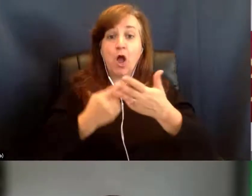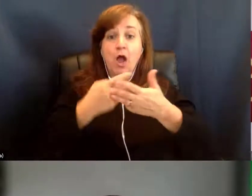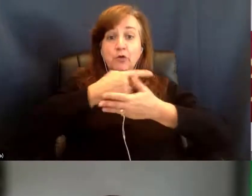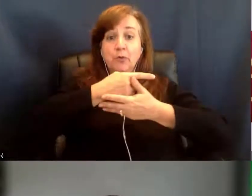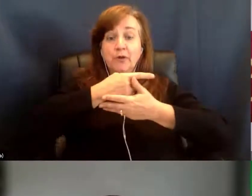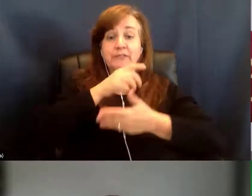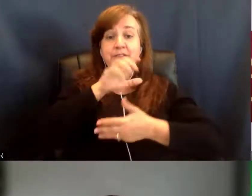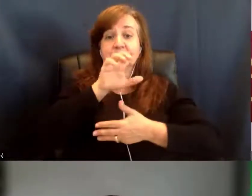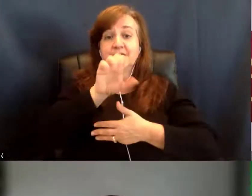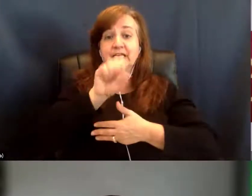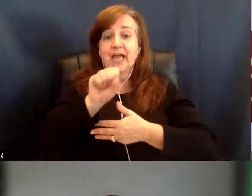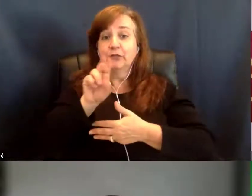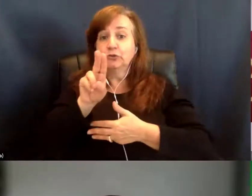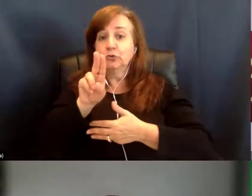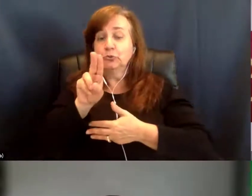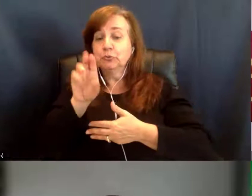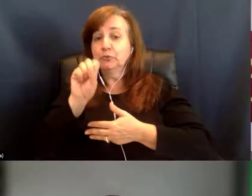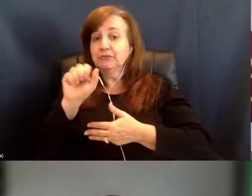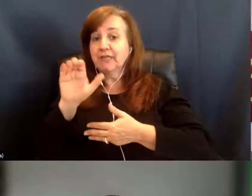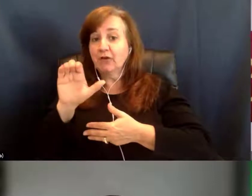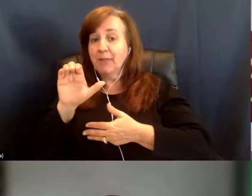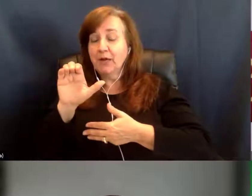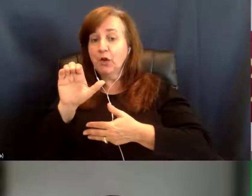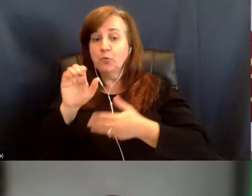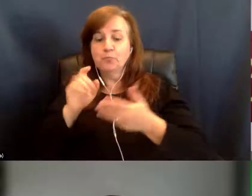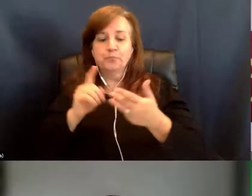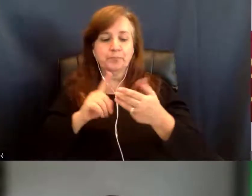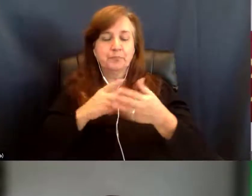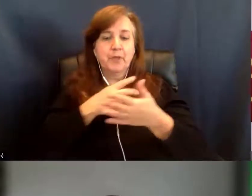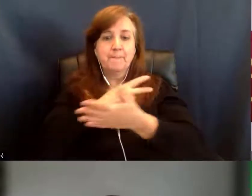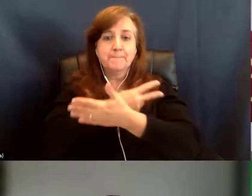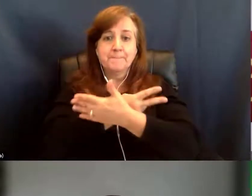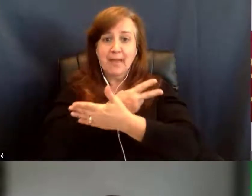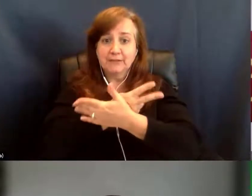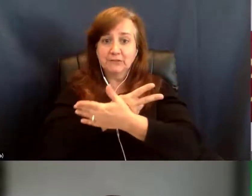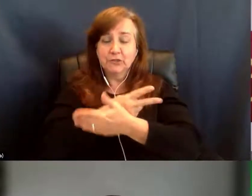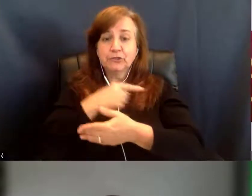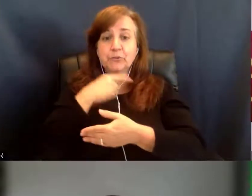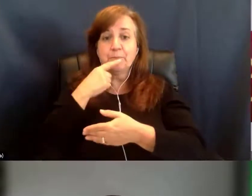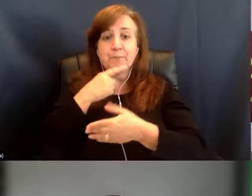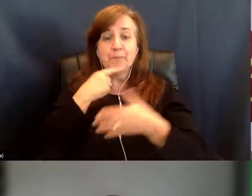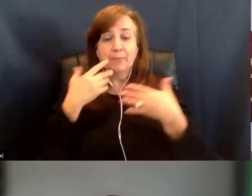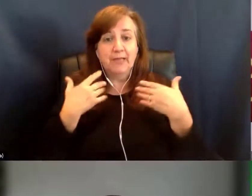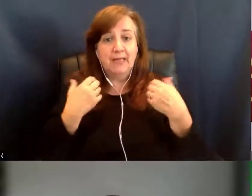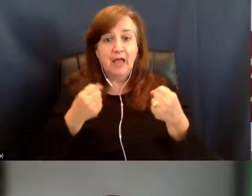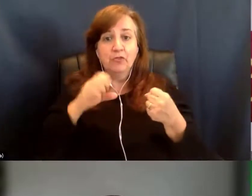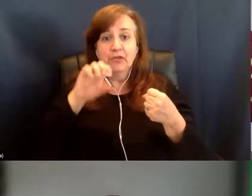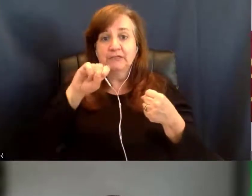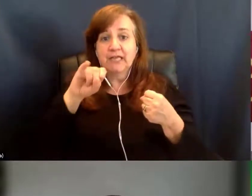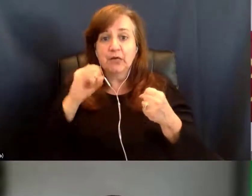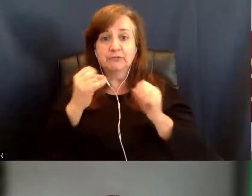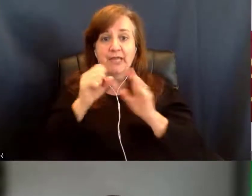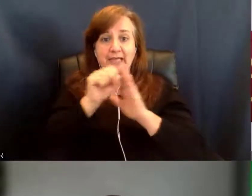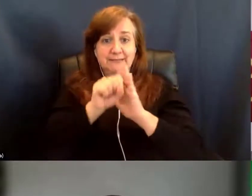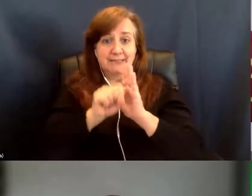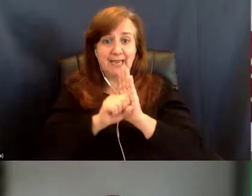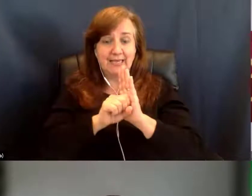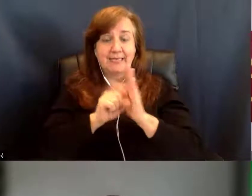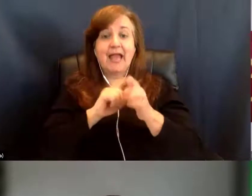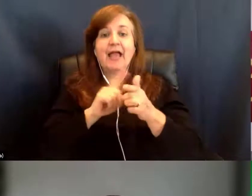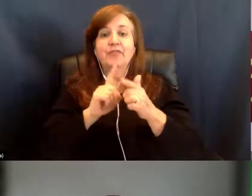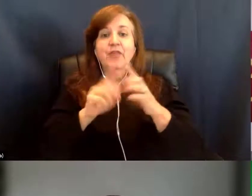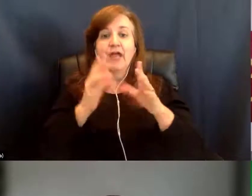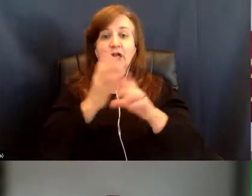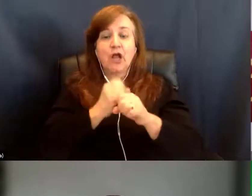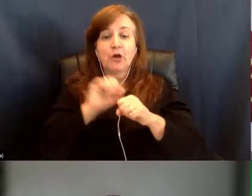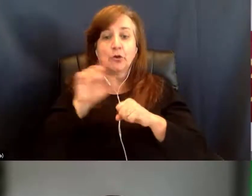CSU Sacramento. She obtained her master's degree in public health from San Jose State University. Dr. Ryan obtained her